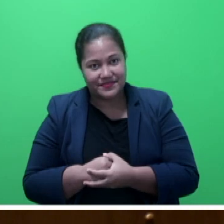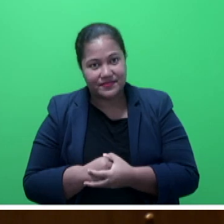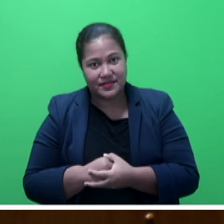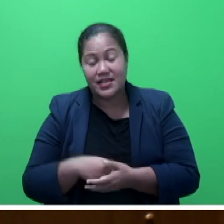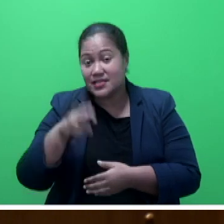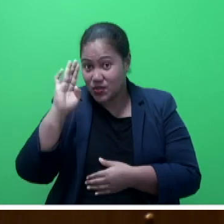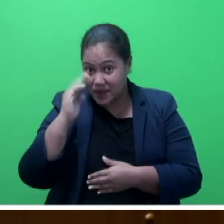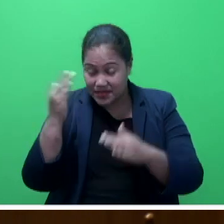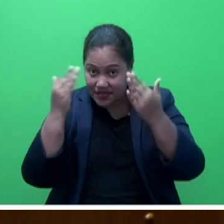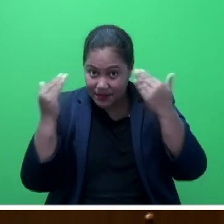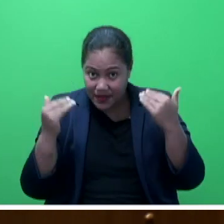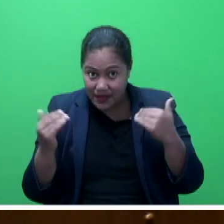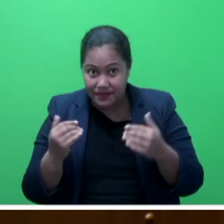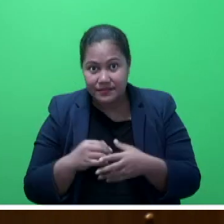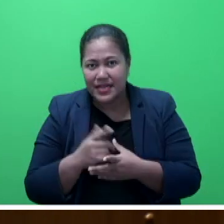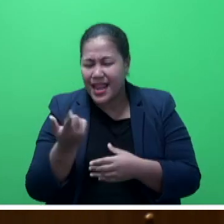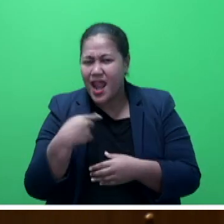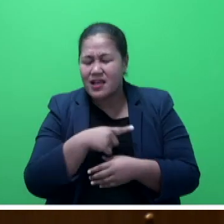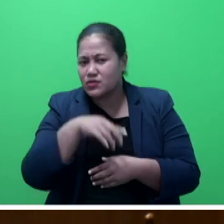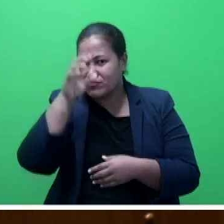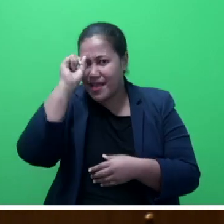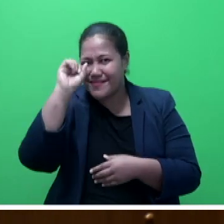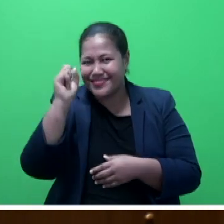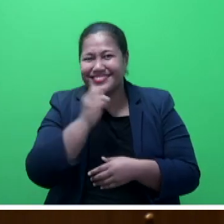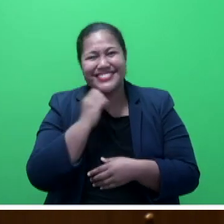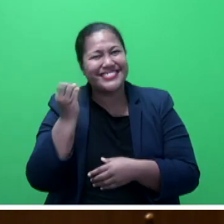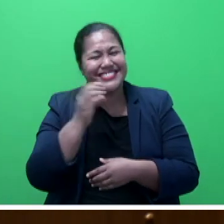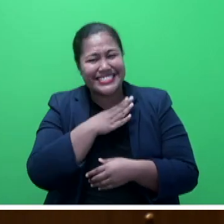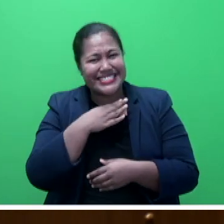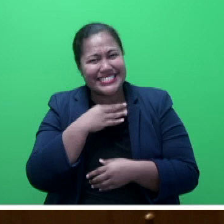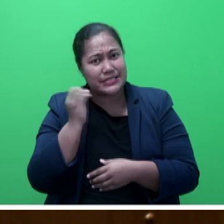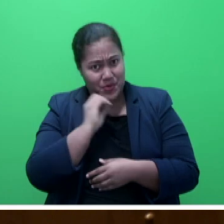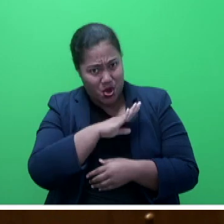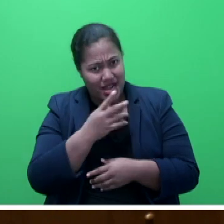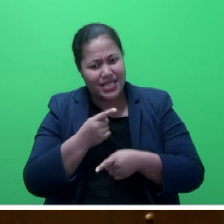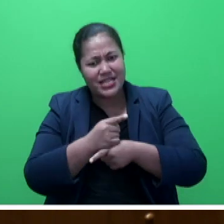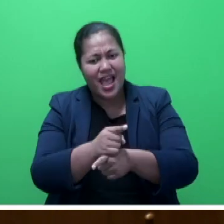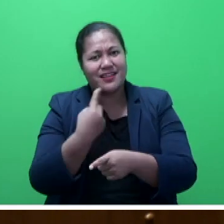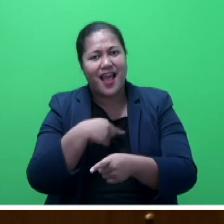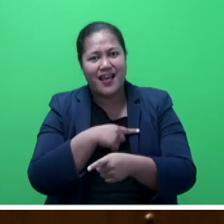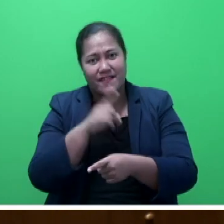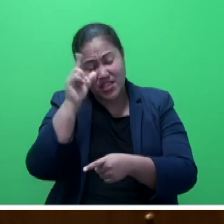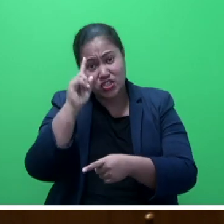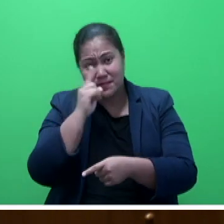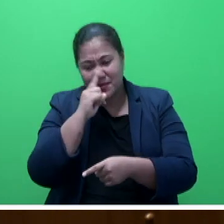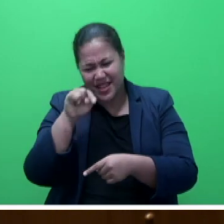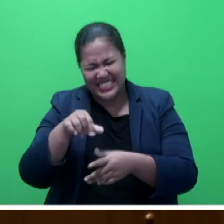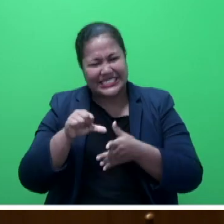Speaker, let us remember the spirit that guided the Fijian people through those difficult months. As